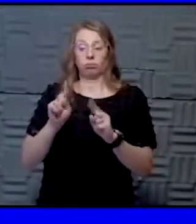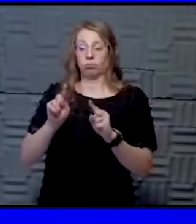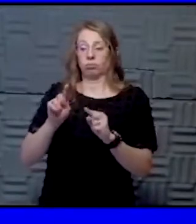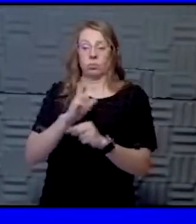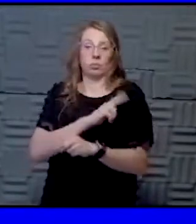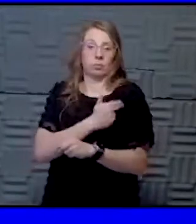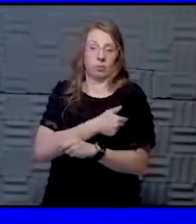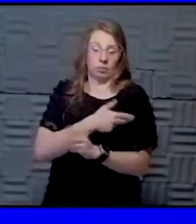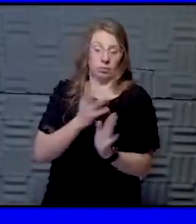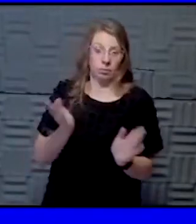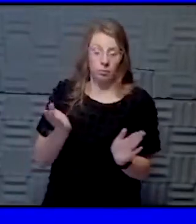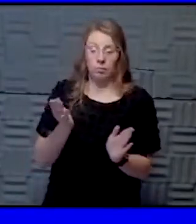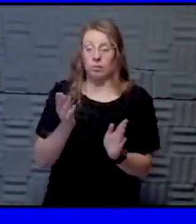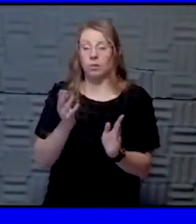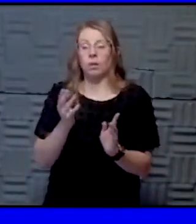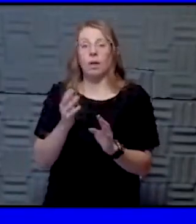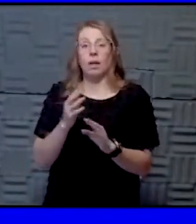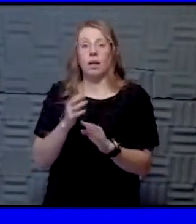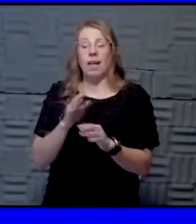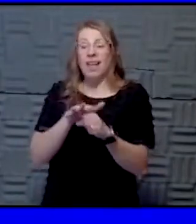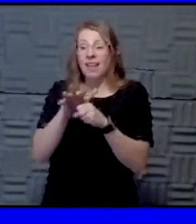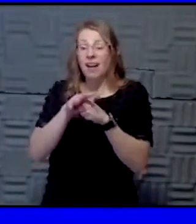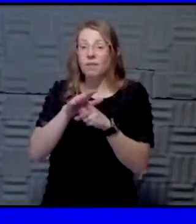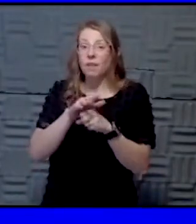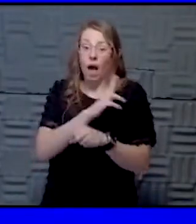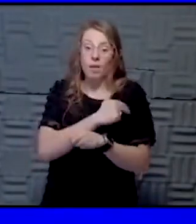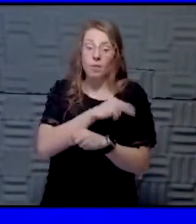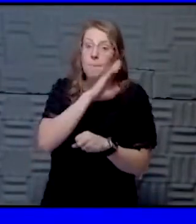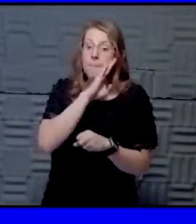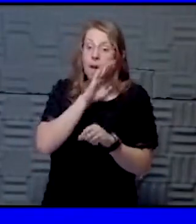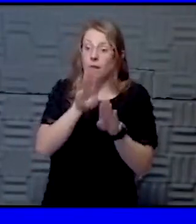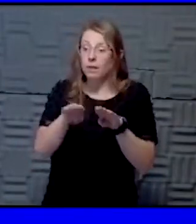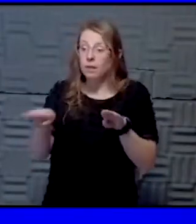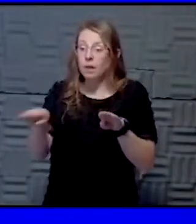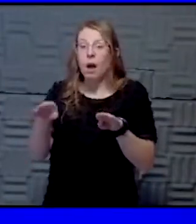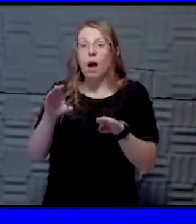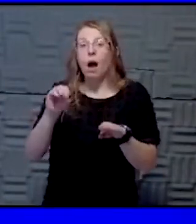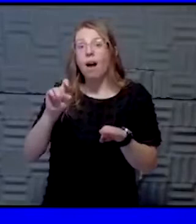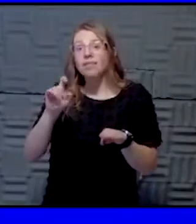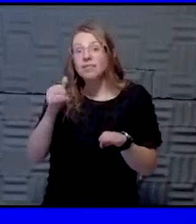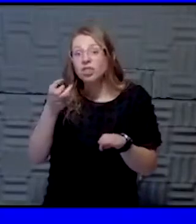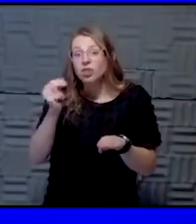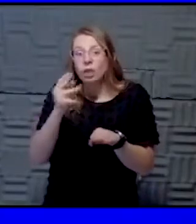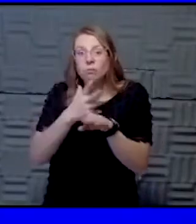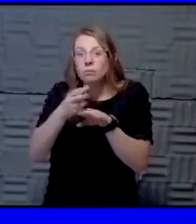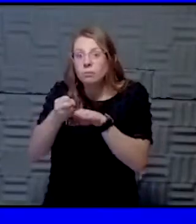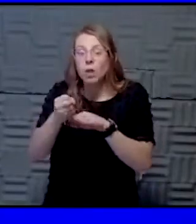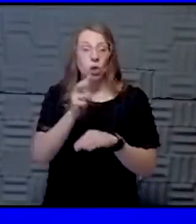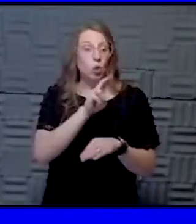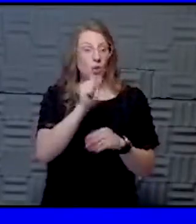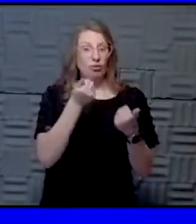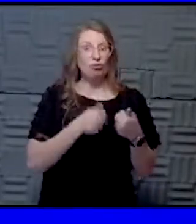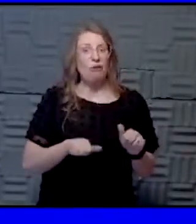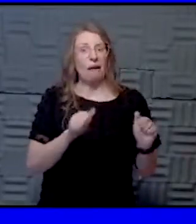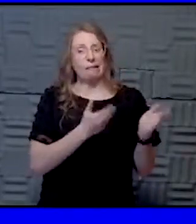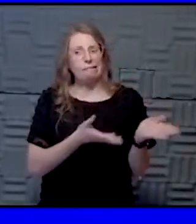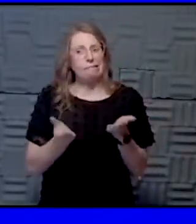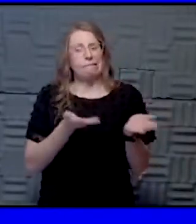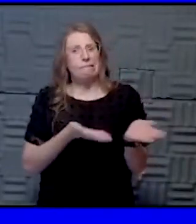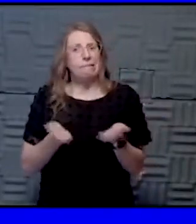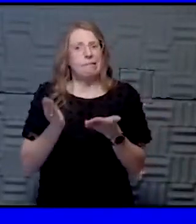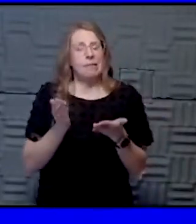are unable to even have hospital beds when they are at the hospital. Out of oxygen supply. They're out of oxygen supply. I know that the U.S. is trying to